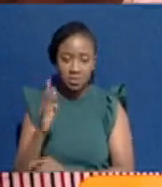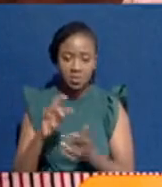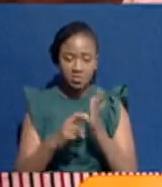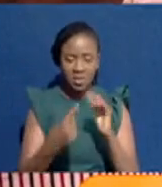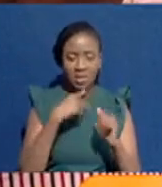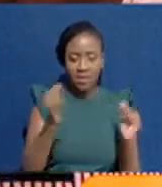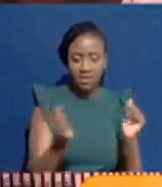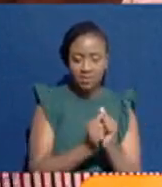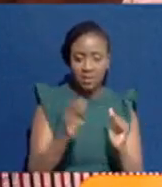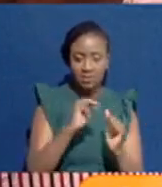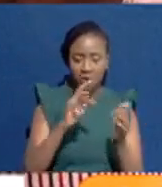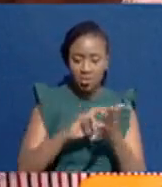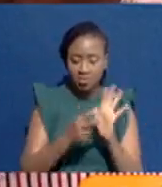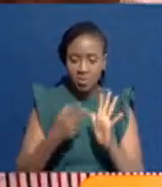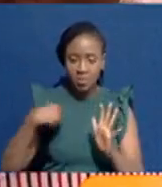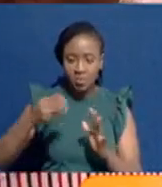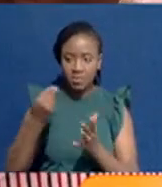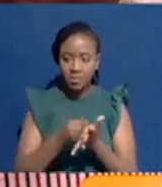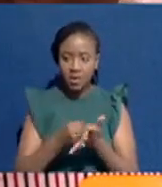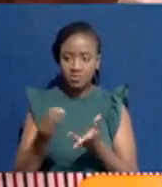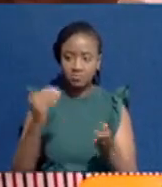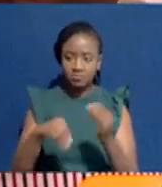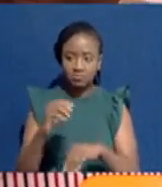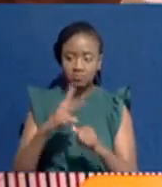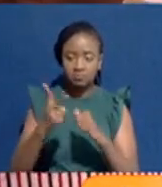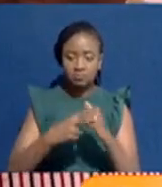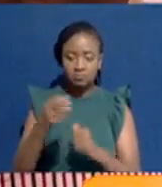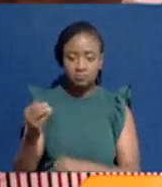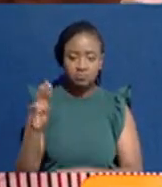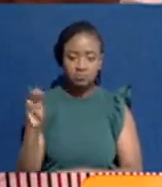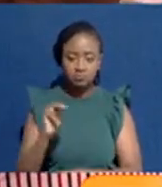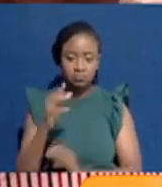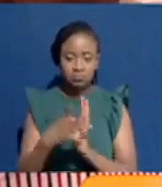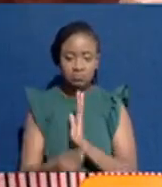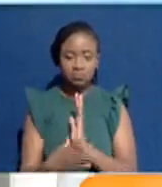of which we raise about just over $70 million from banks.